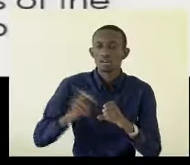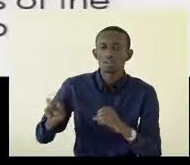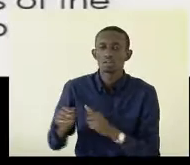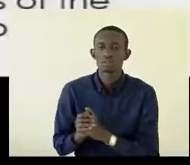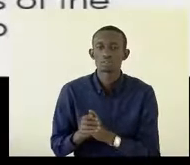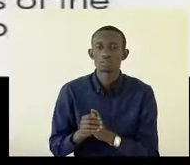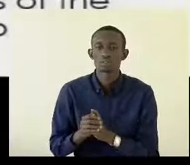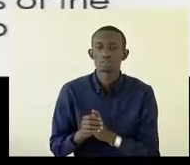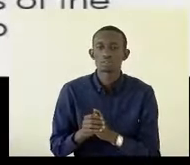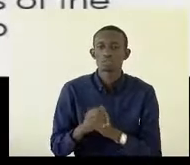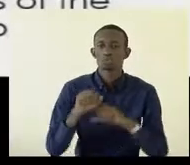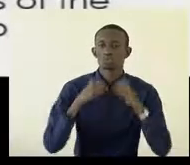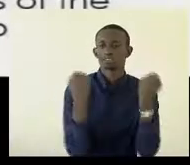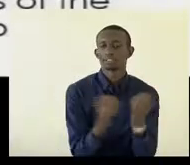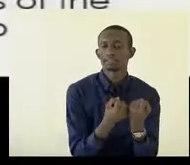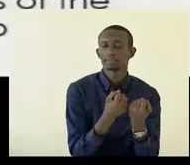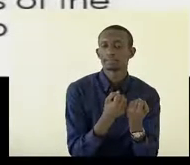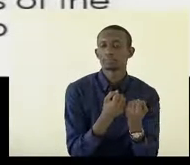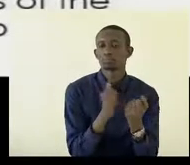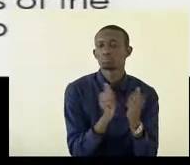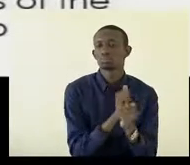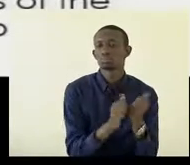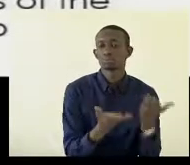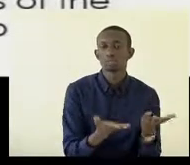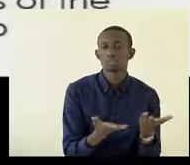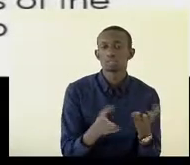same time, component we need to seriously think about.